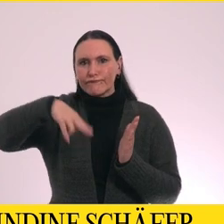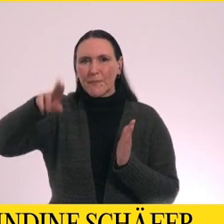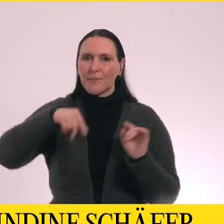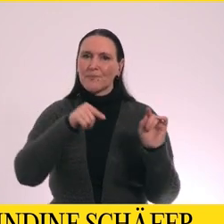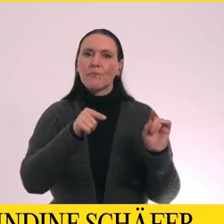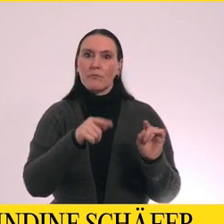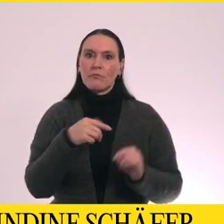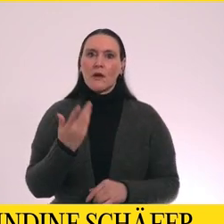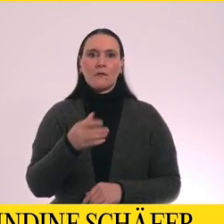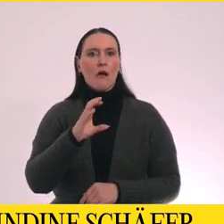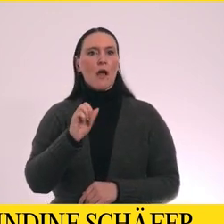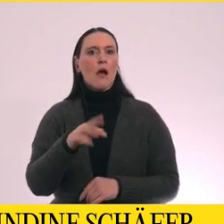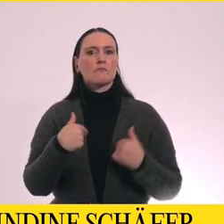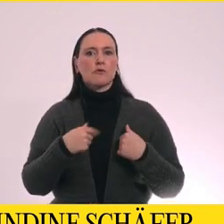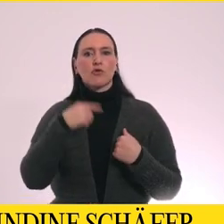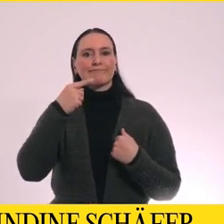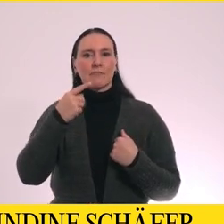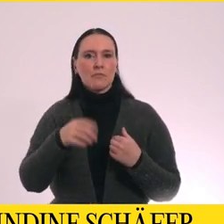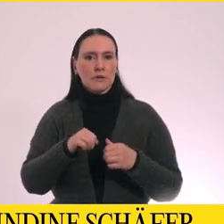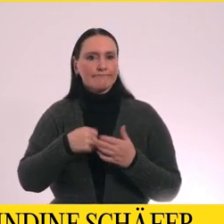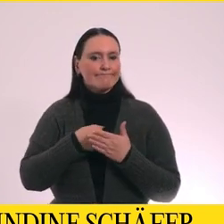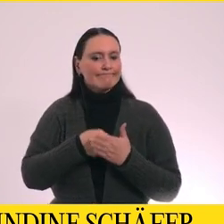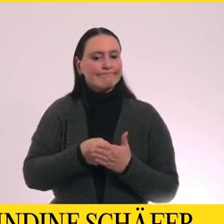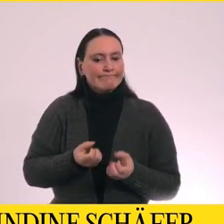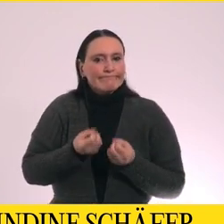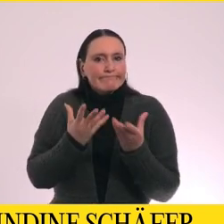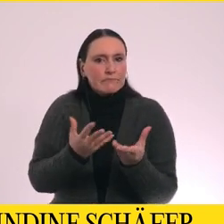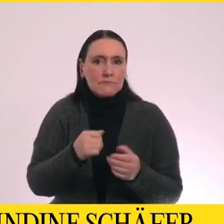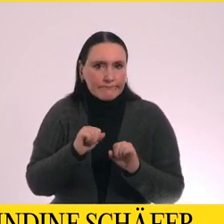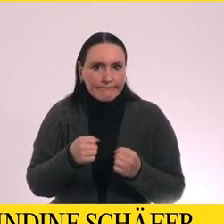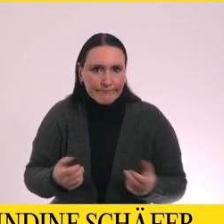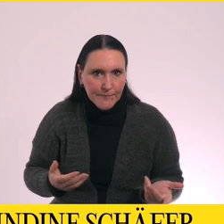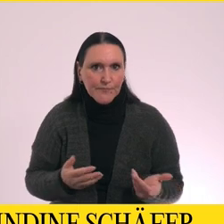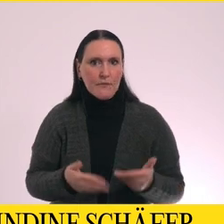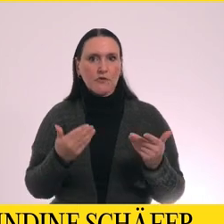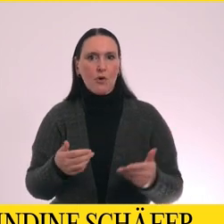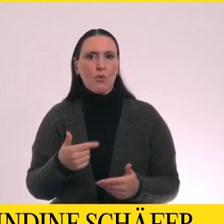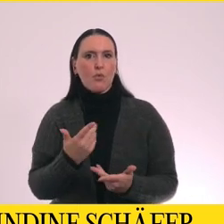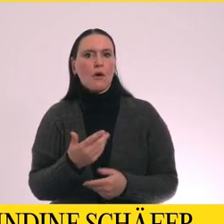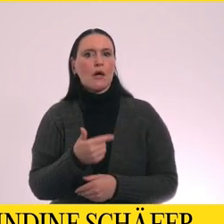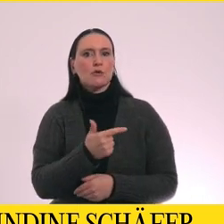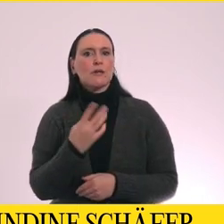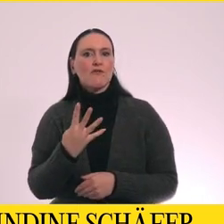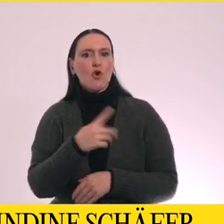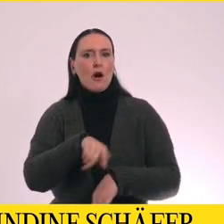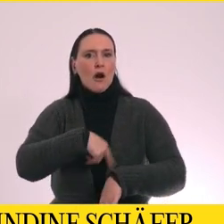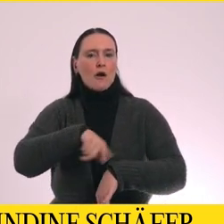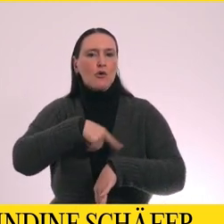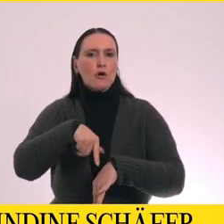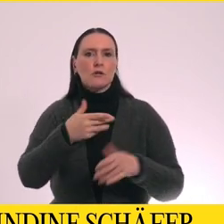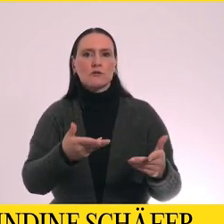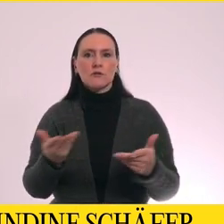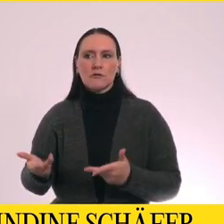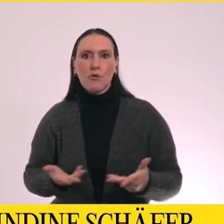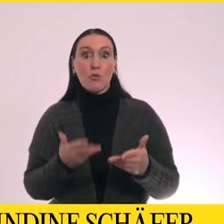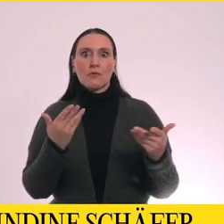as his non-verbal throughout his 24 hours. And it's developed and changed over the